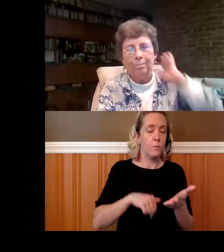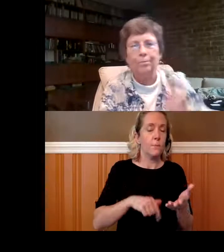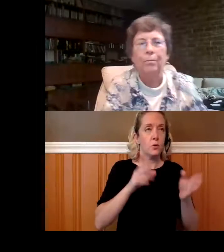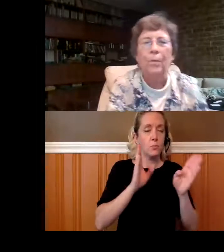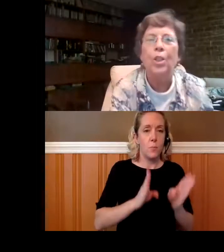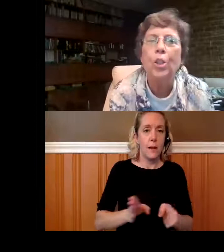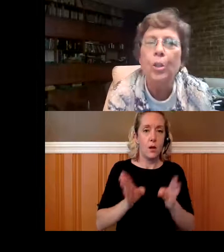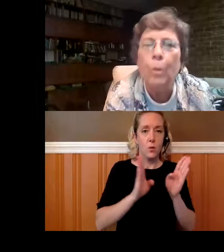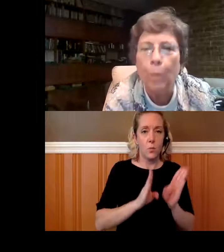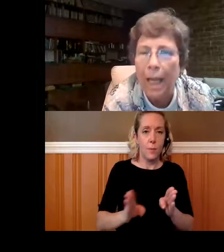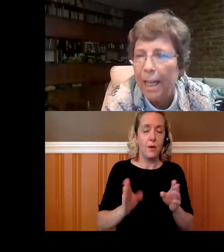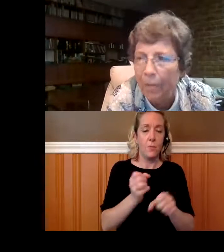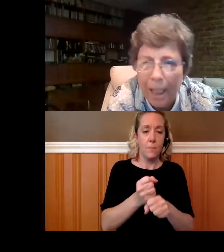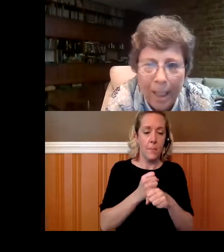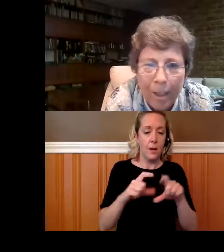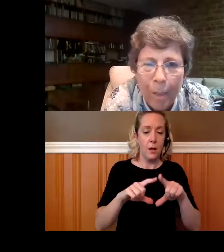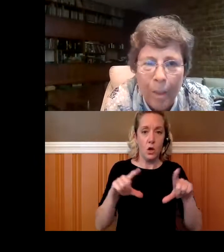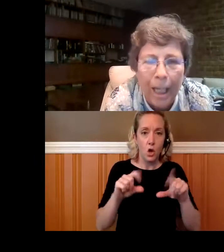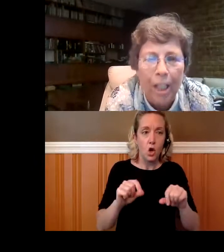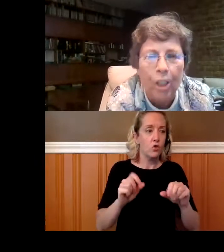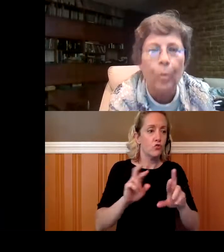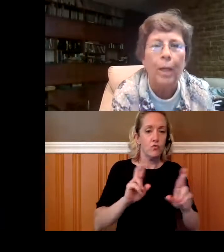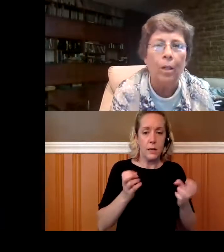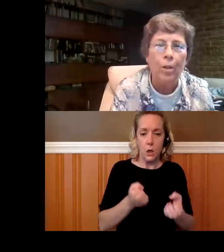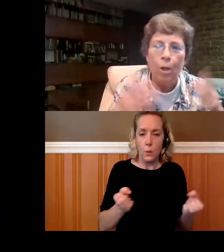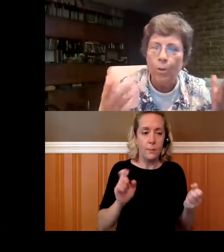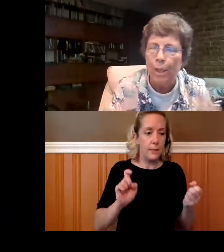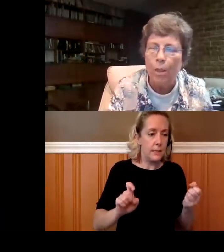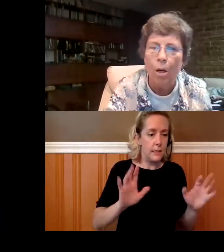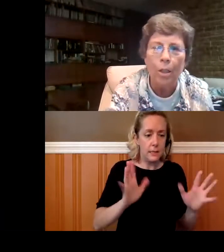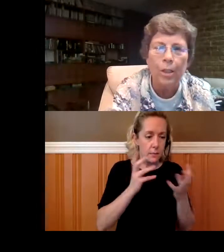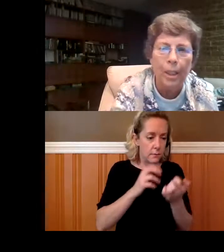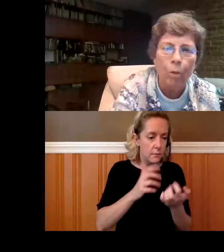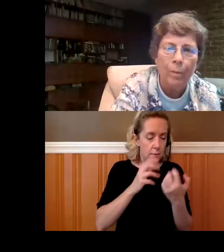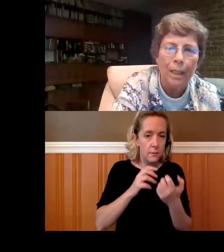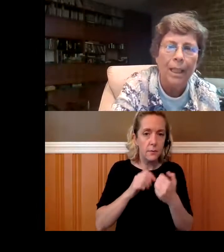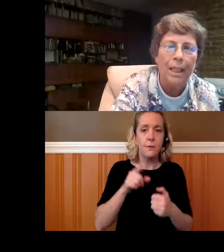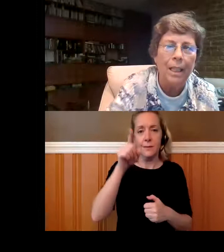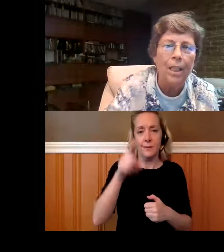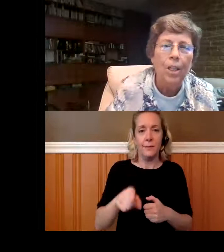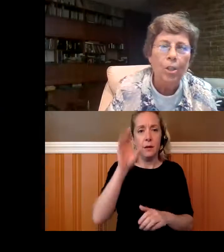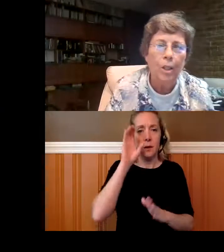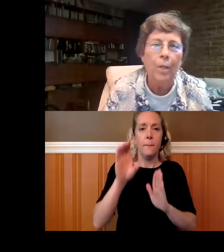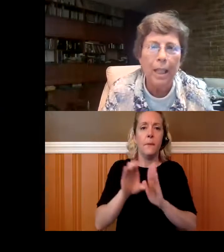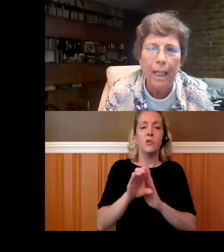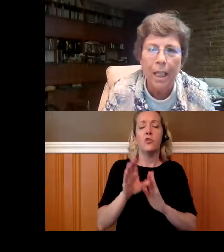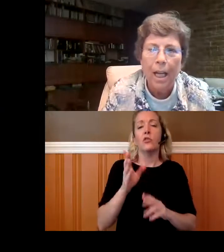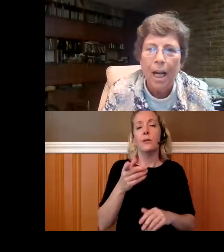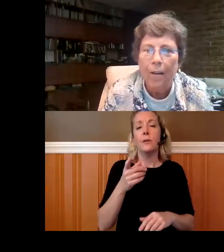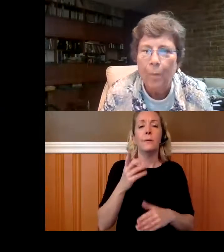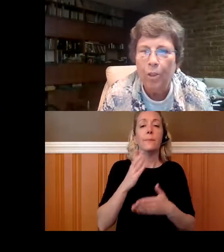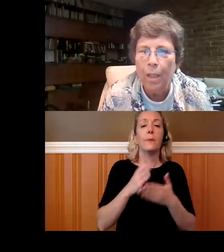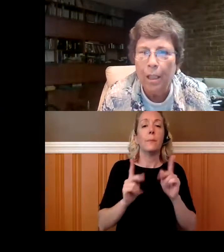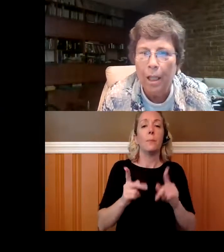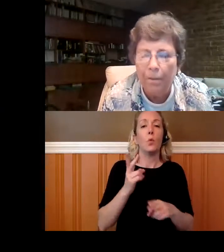prepare all the notes, the cards, and the equipment that they need to communicate. I have pictures here of some people use like a